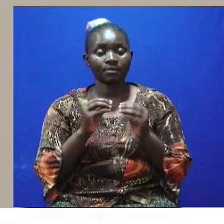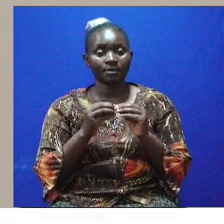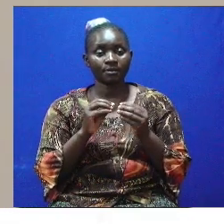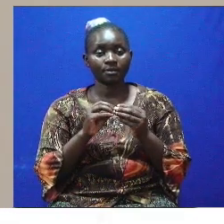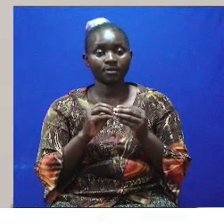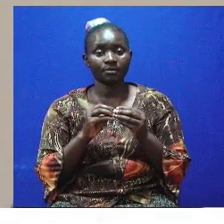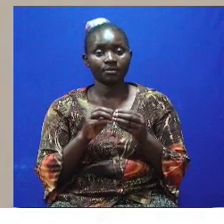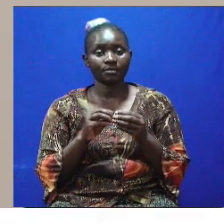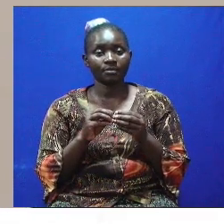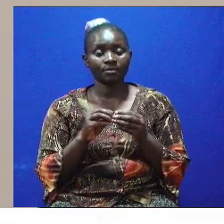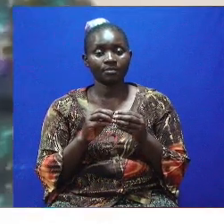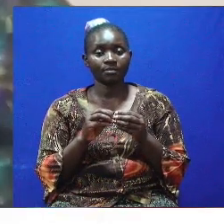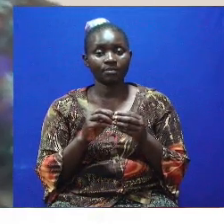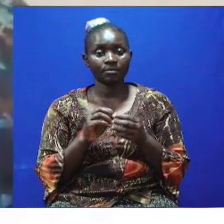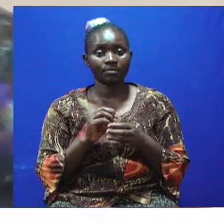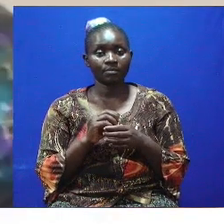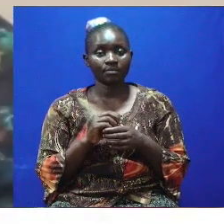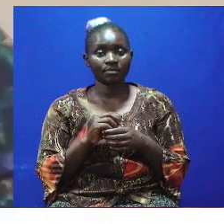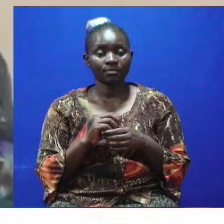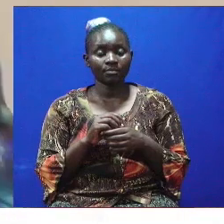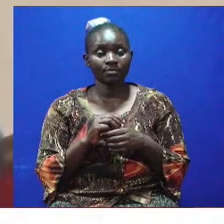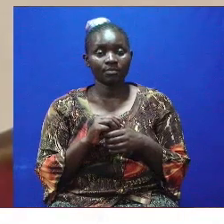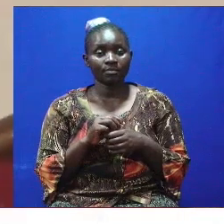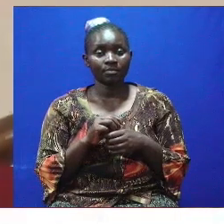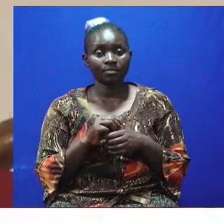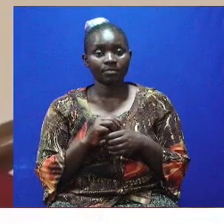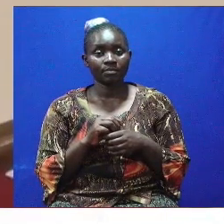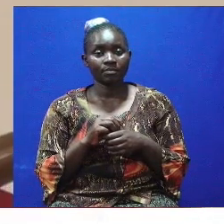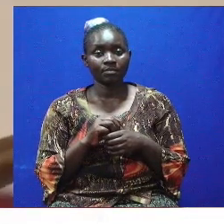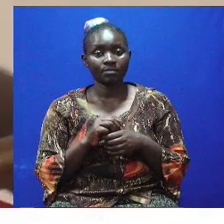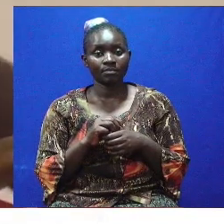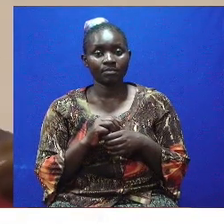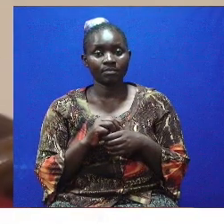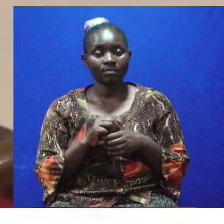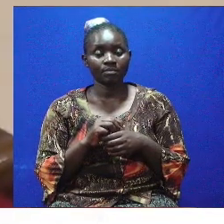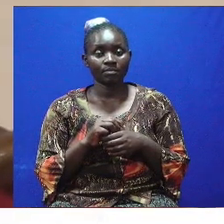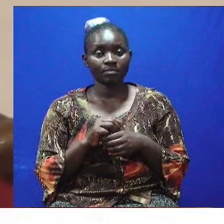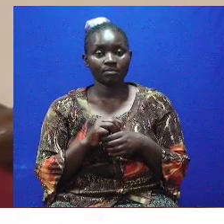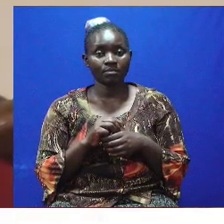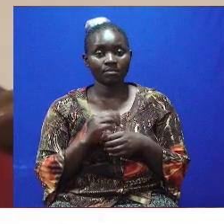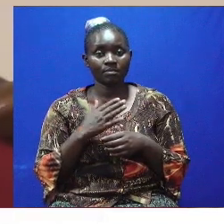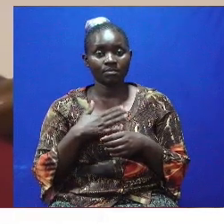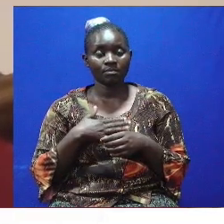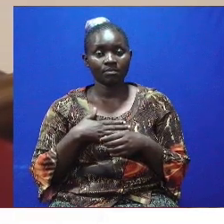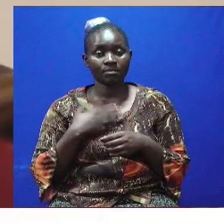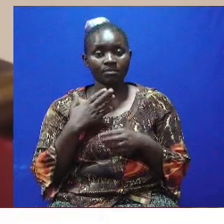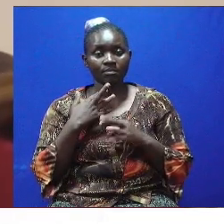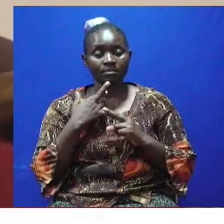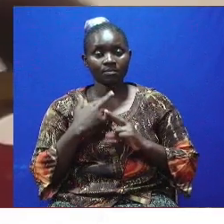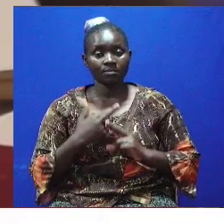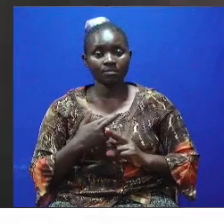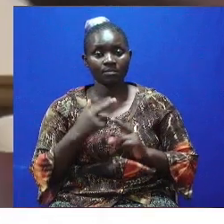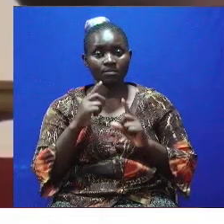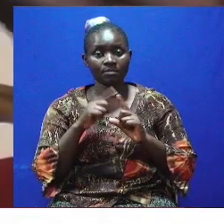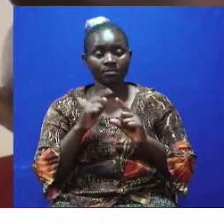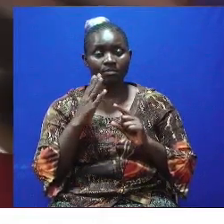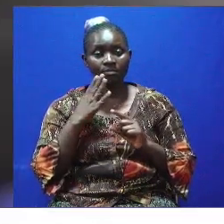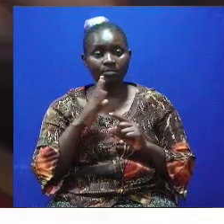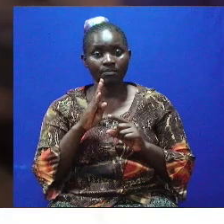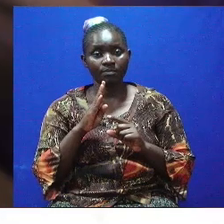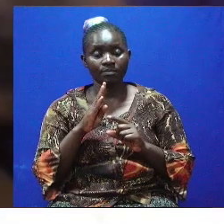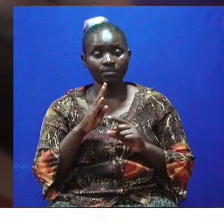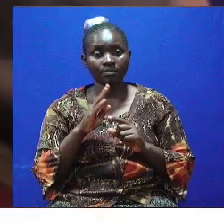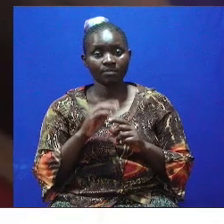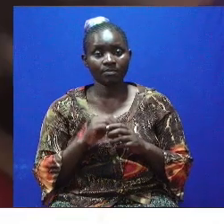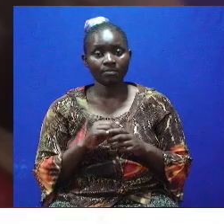for priority, because these roads are there, those ones can just adjust the village. My humble request will be that we give